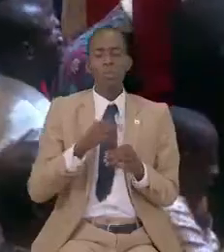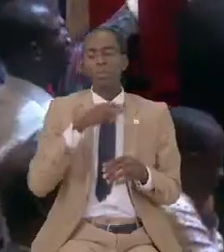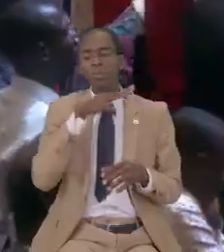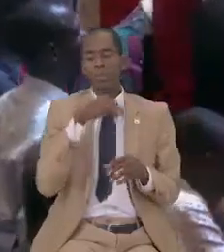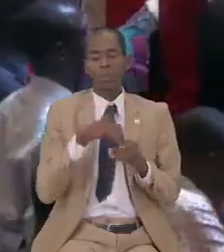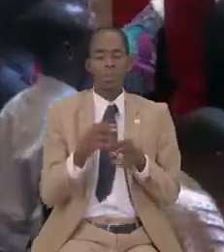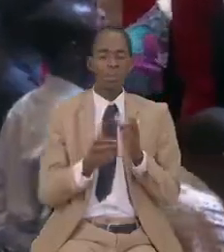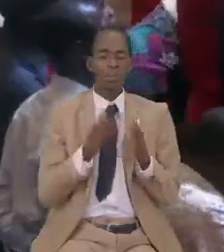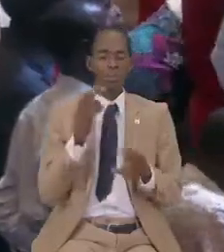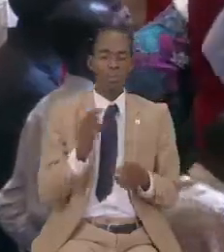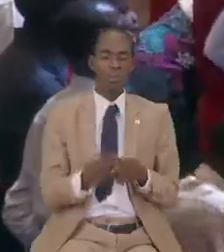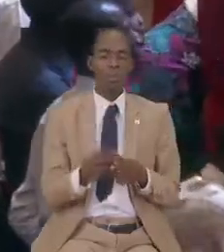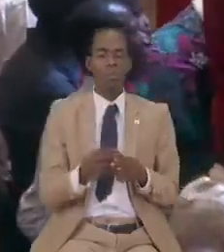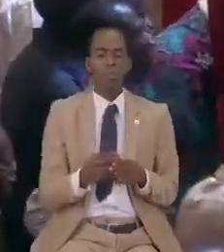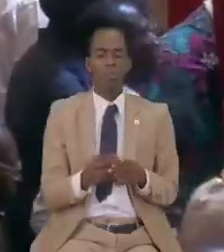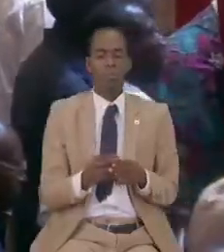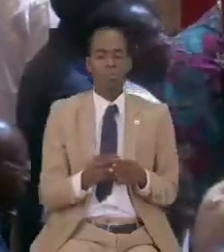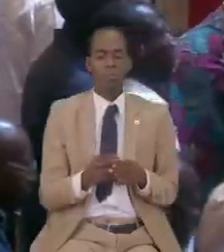name.